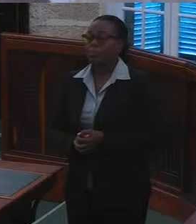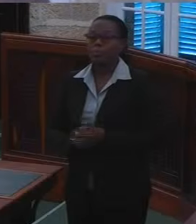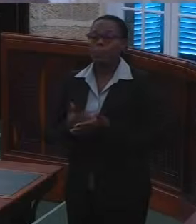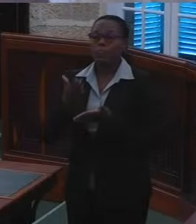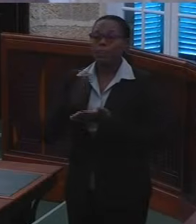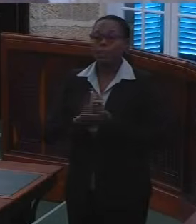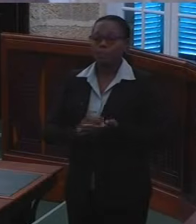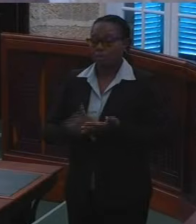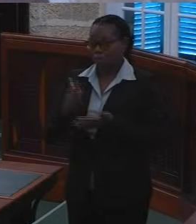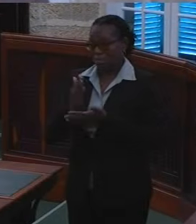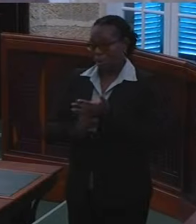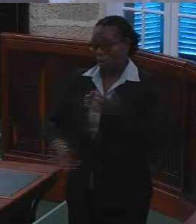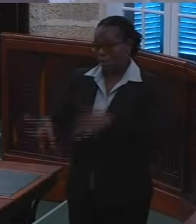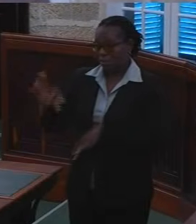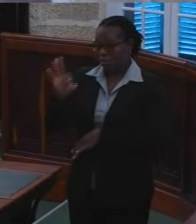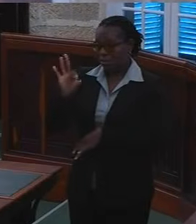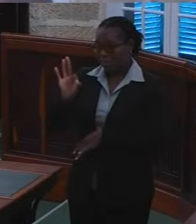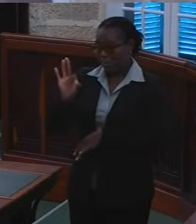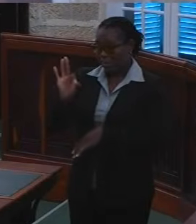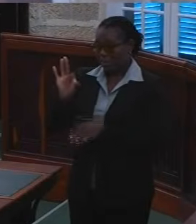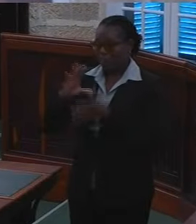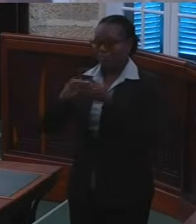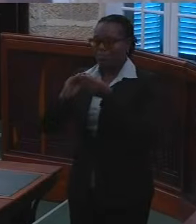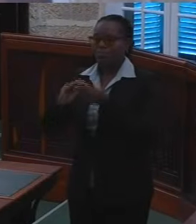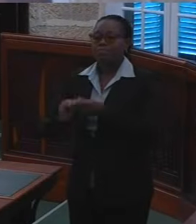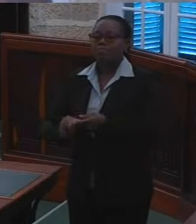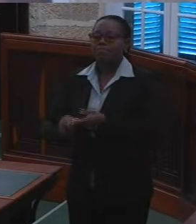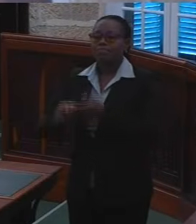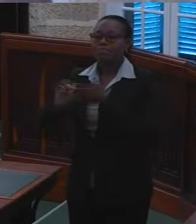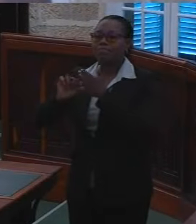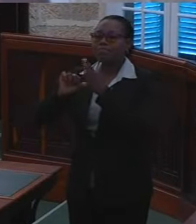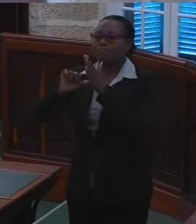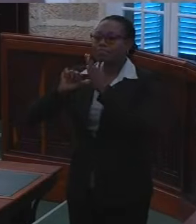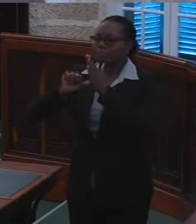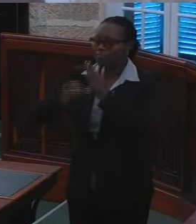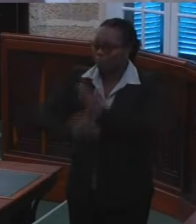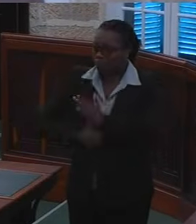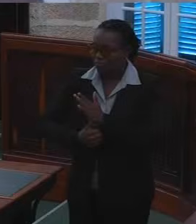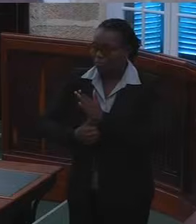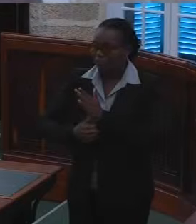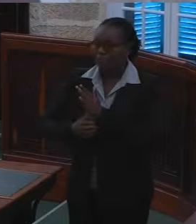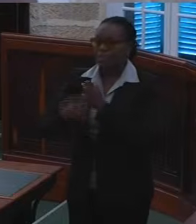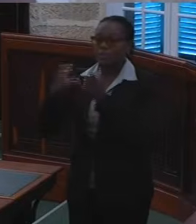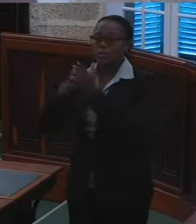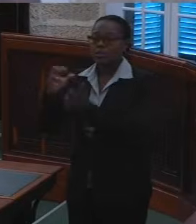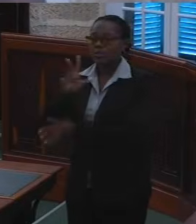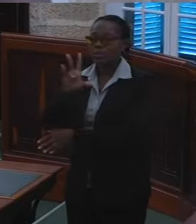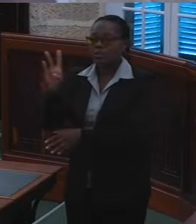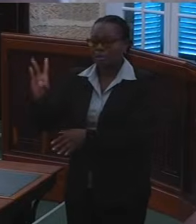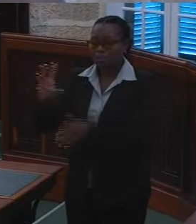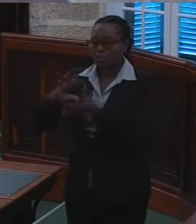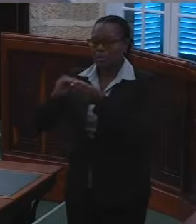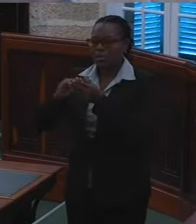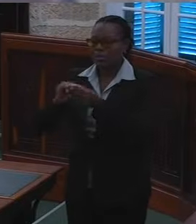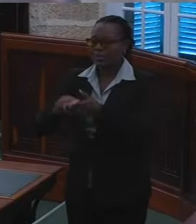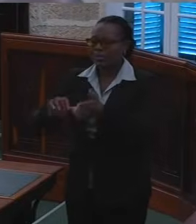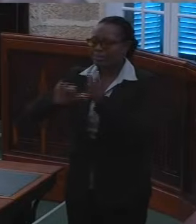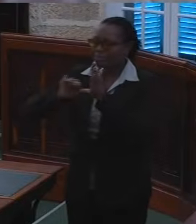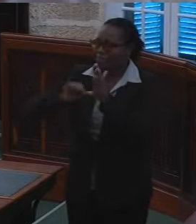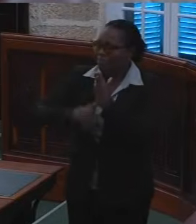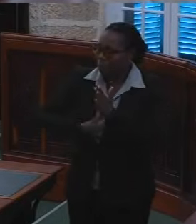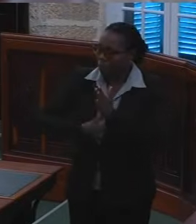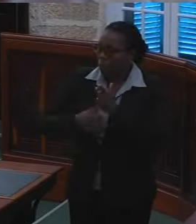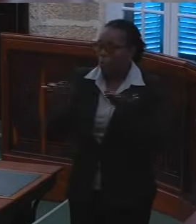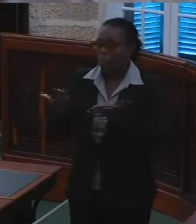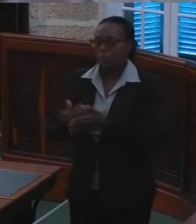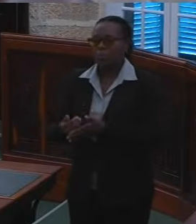And that is Part 8. Part 9 is the enforcement. At Part 9, Section 37, the enforcement measures include powers of